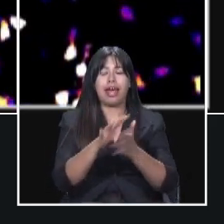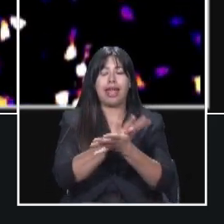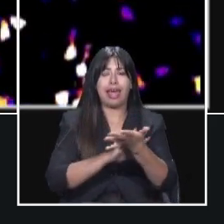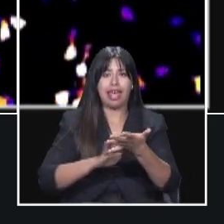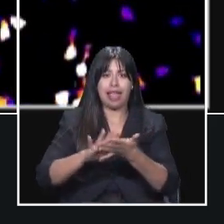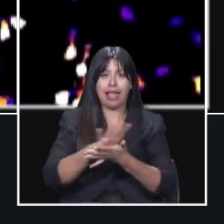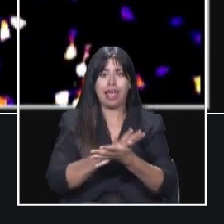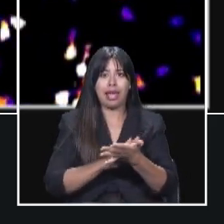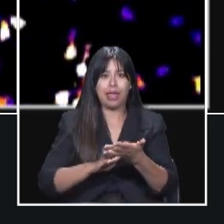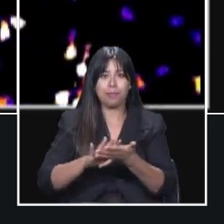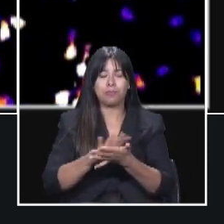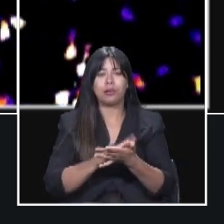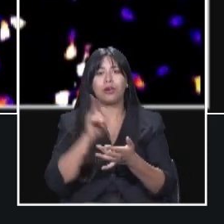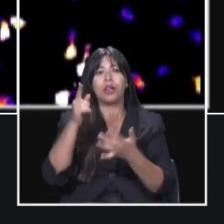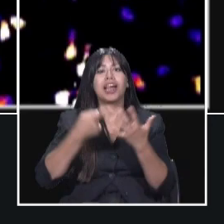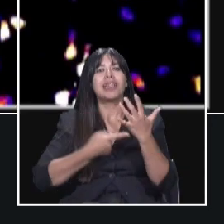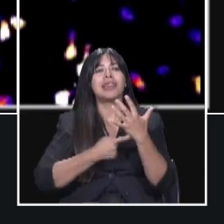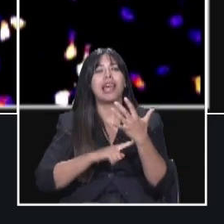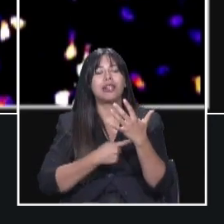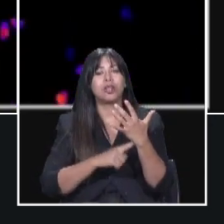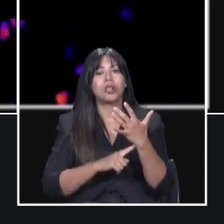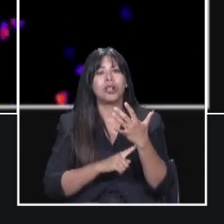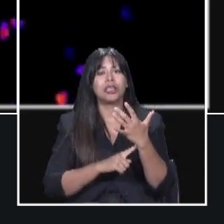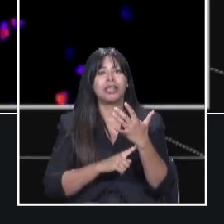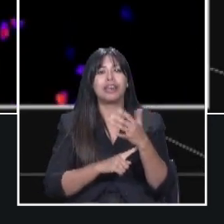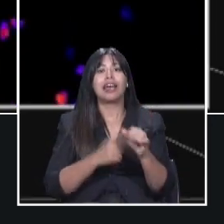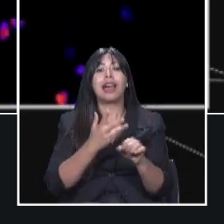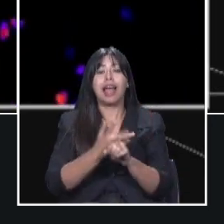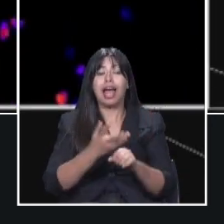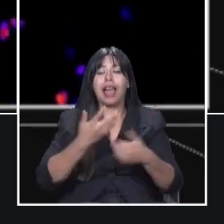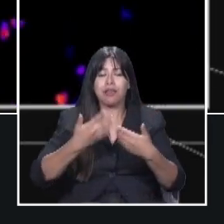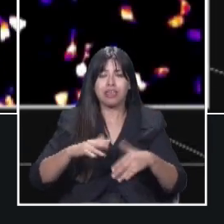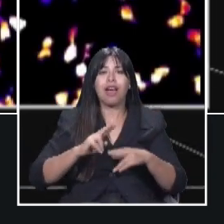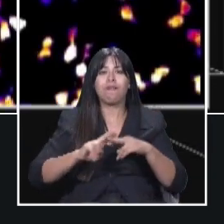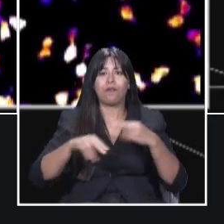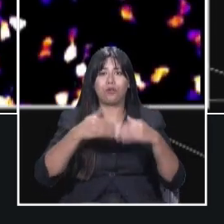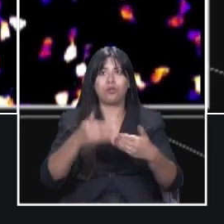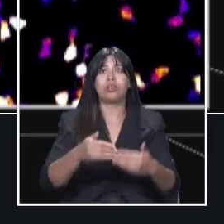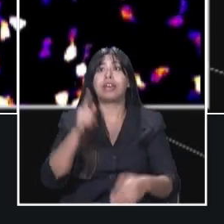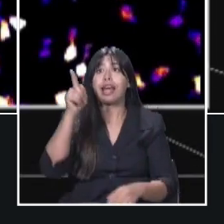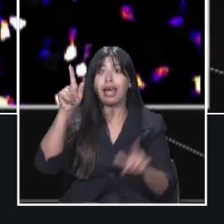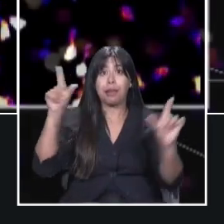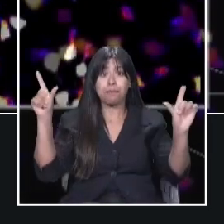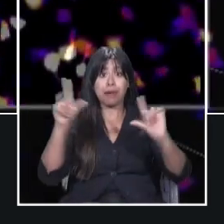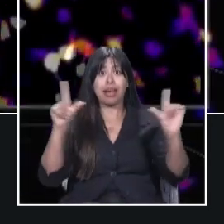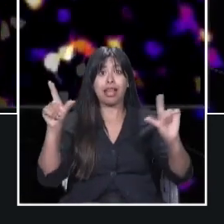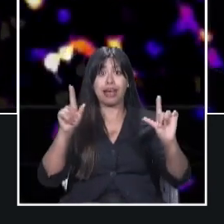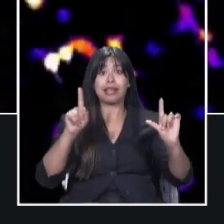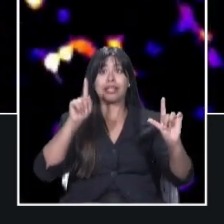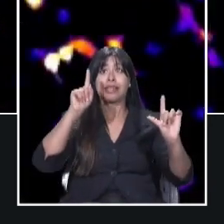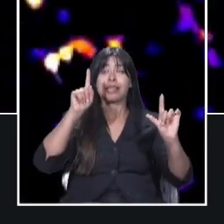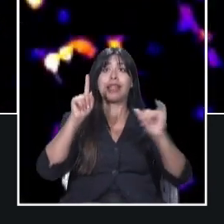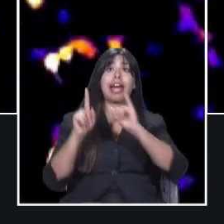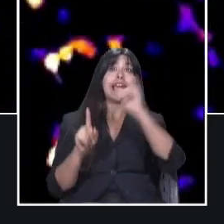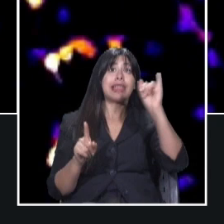technology at work. So in this image that you're looking at here, on the top left-hand side, you see a